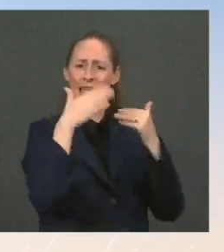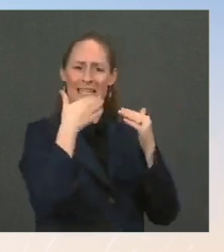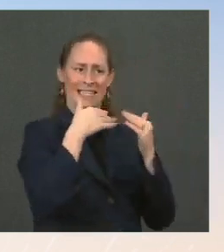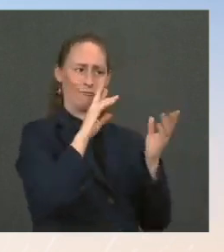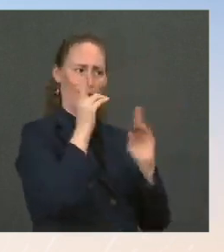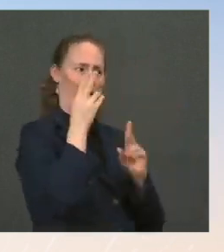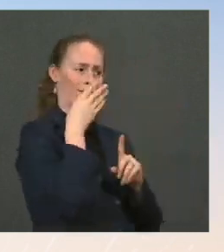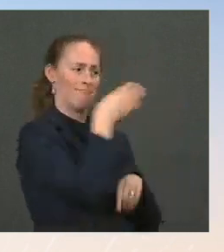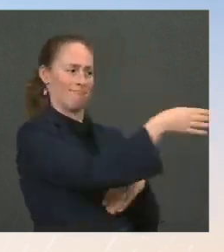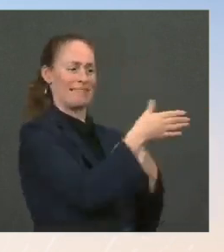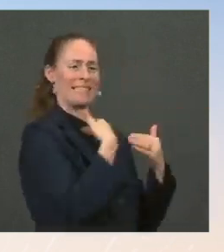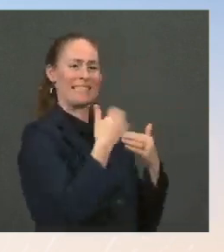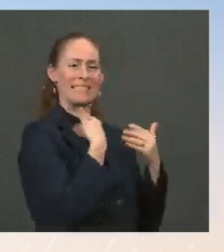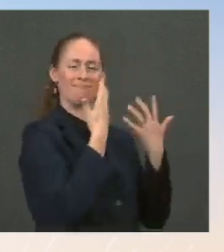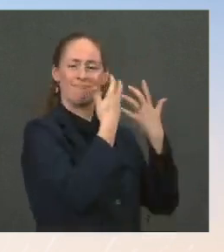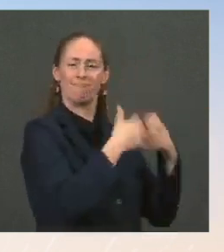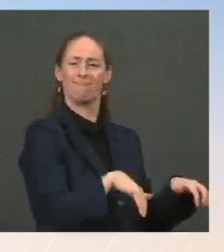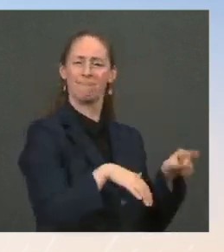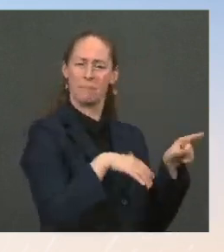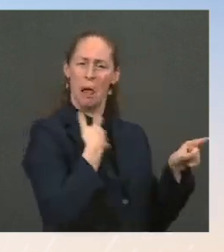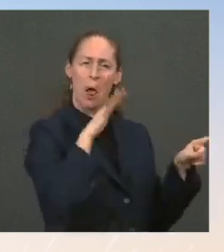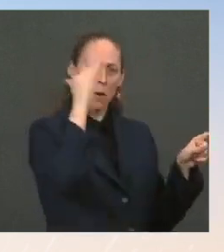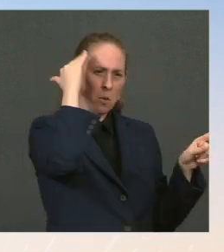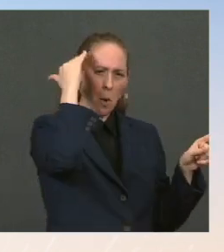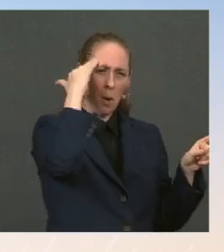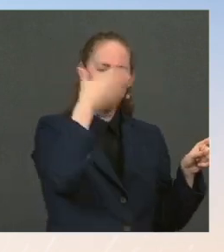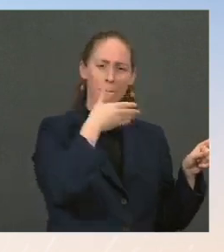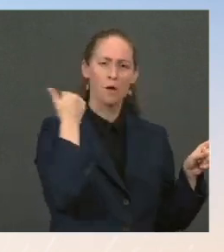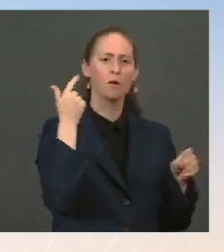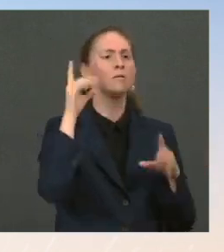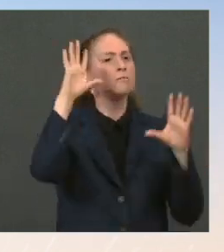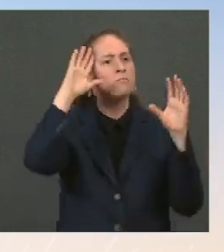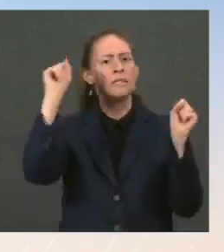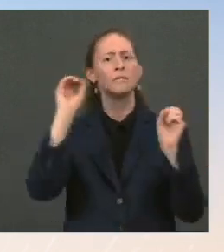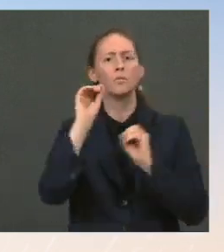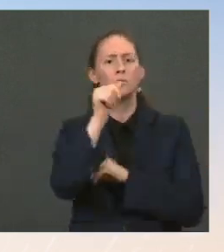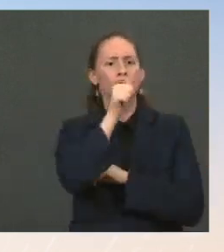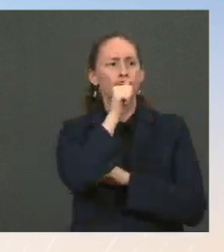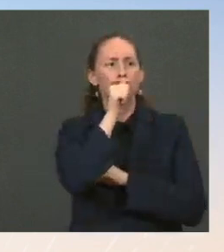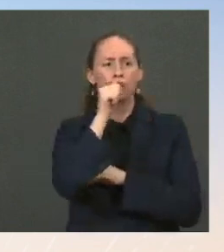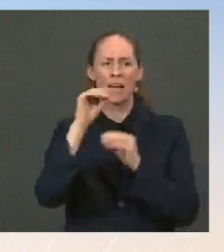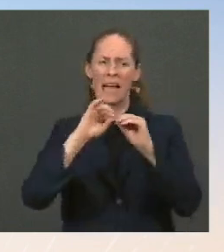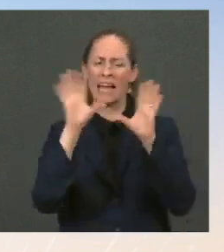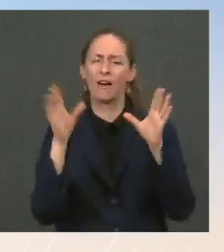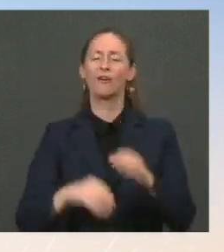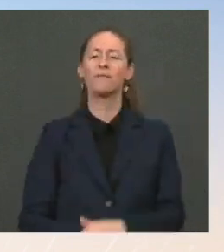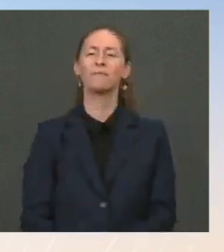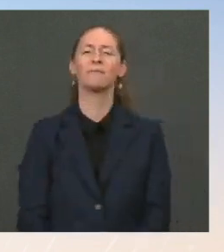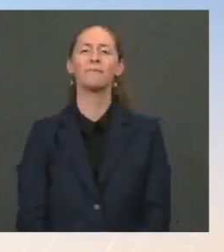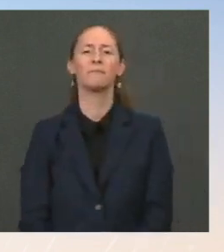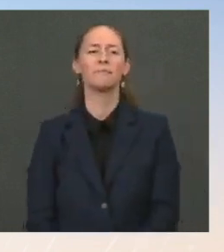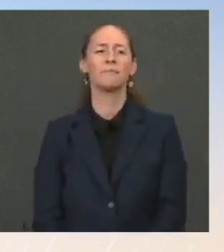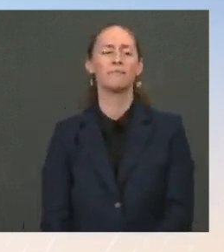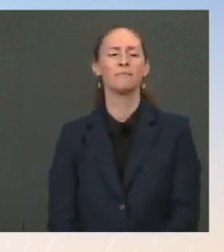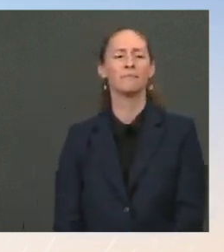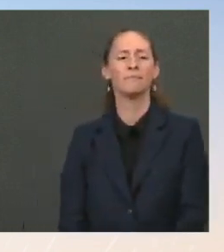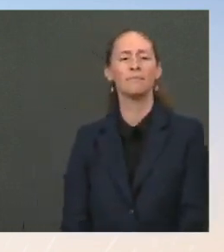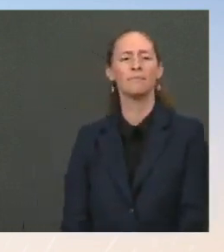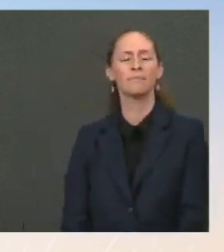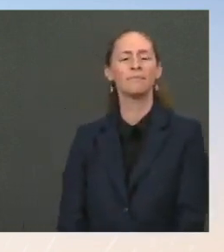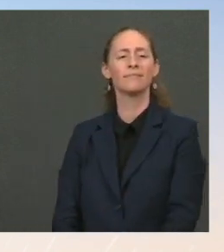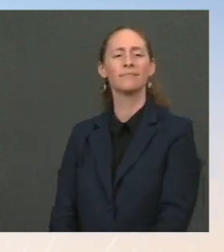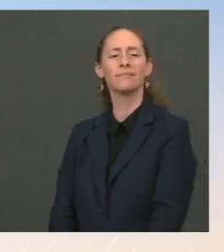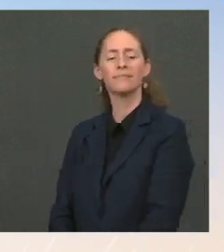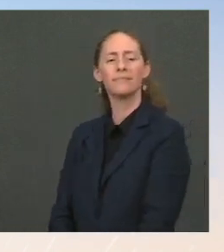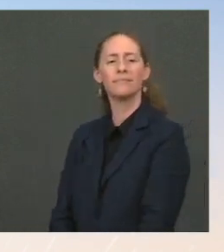here. And I think the president has made no secret about his belief on that. Go ahead. Has the president had time to absorb the criticism